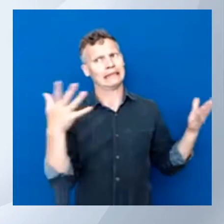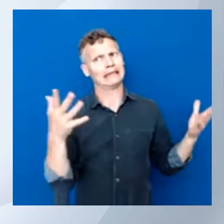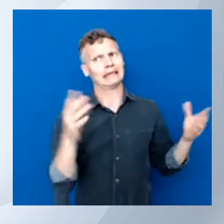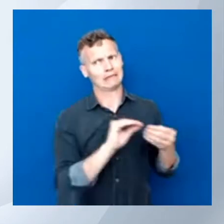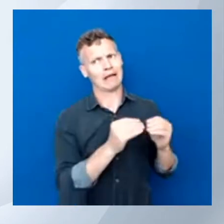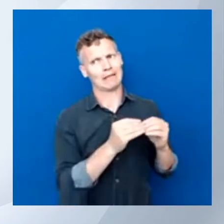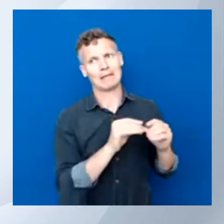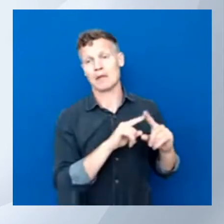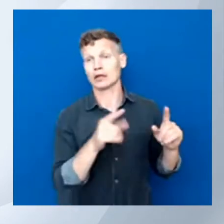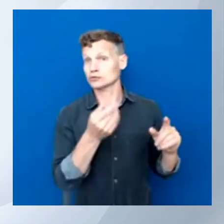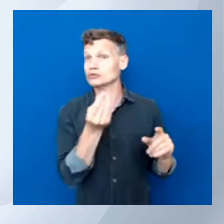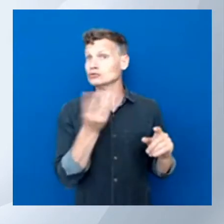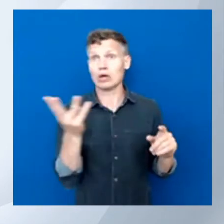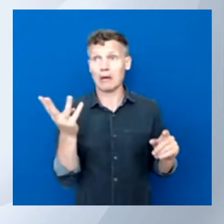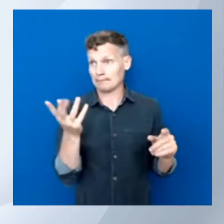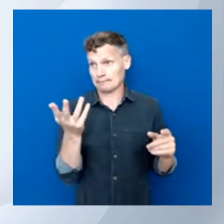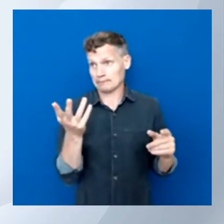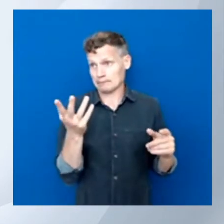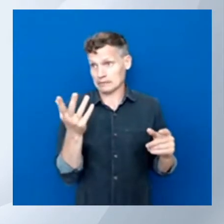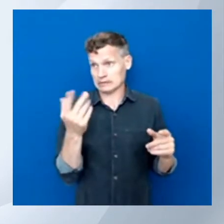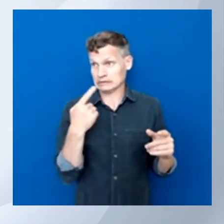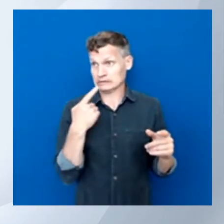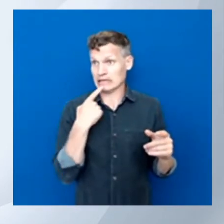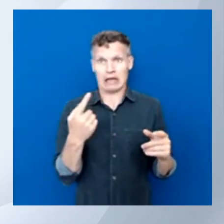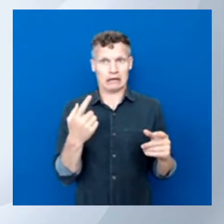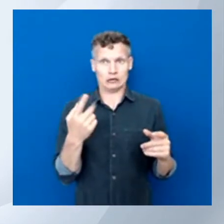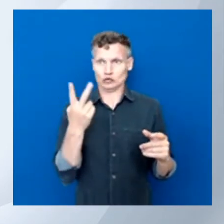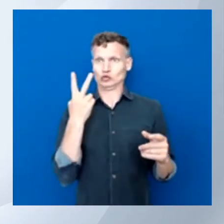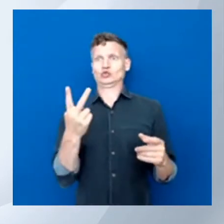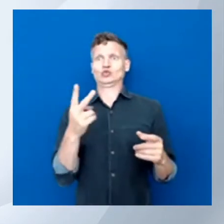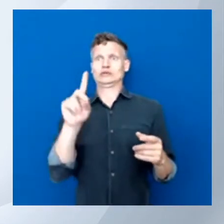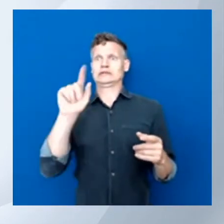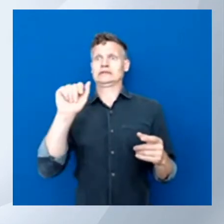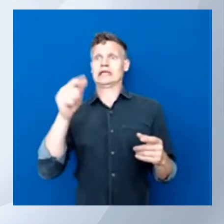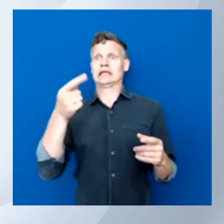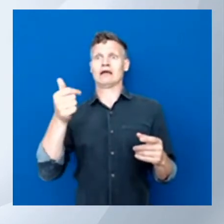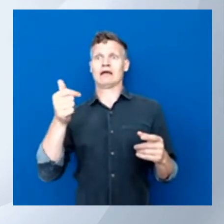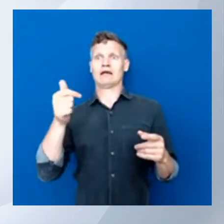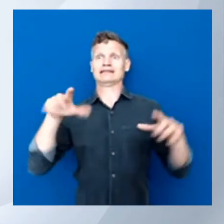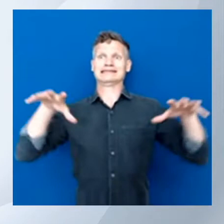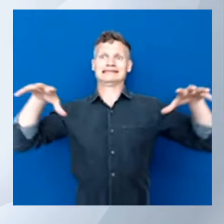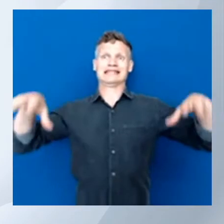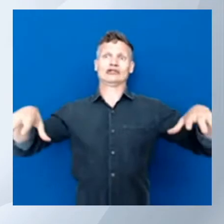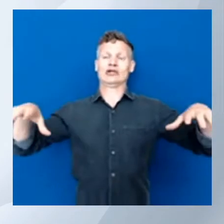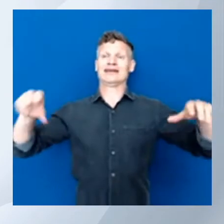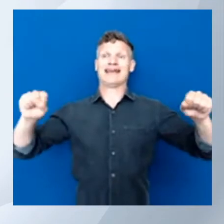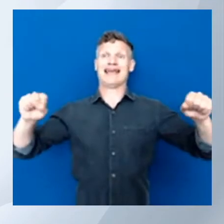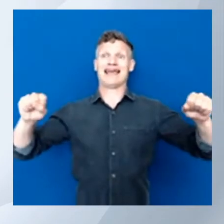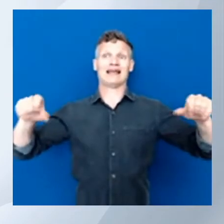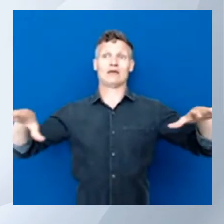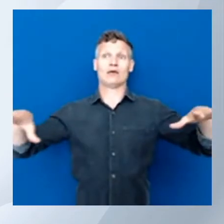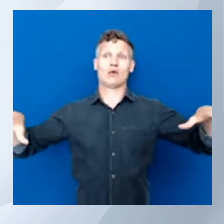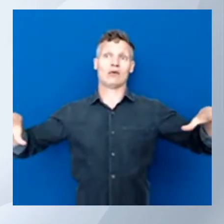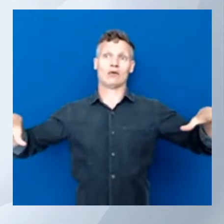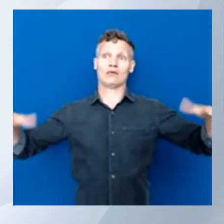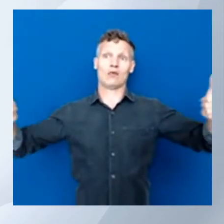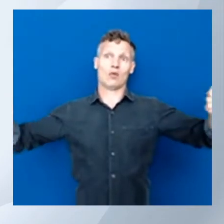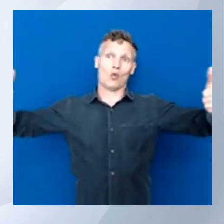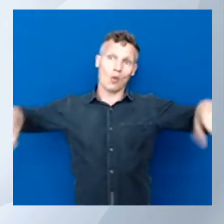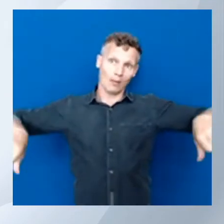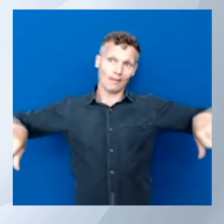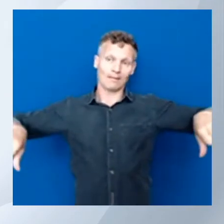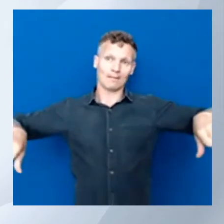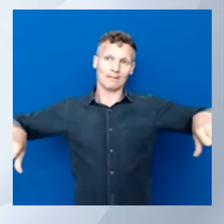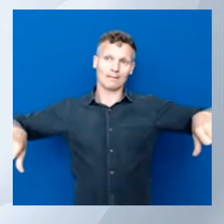data centers get wiped out? Can they put them in further physical, put them a further physical distance away from each other